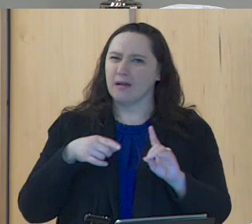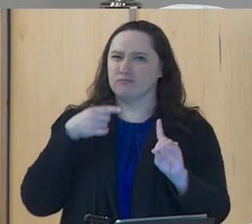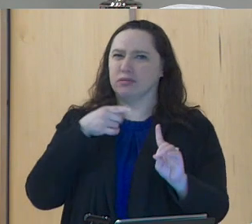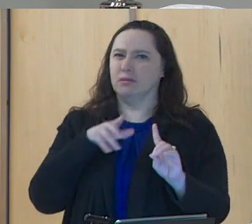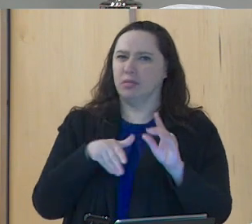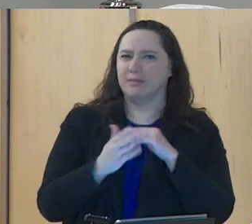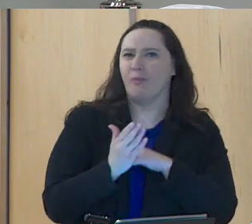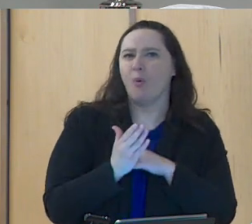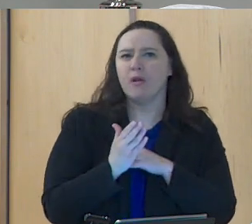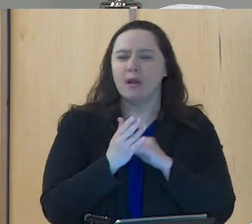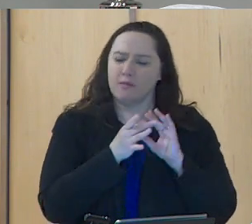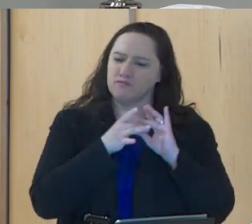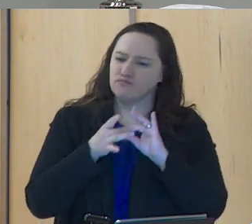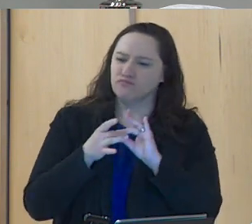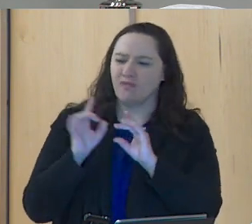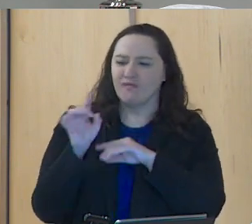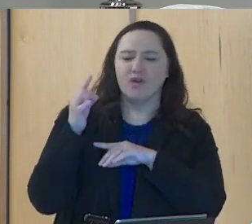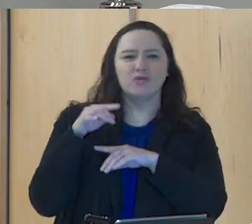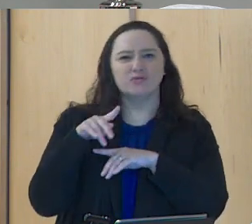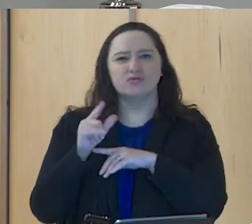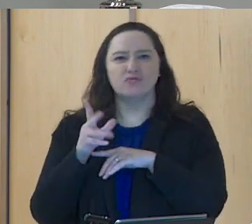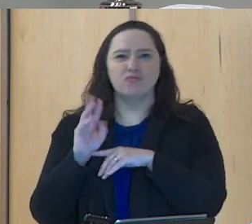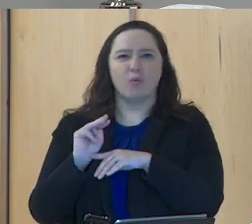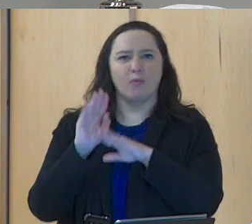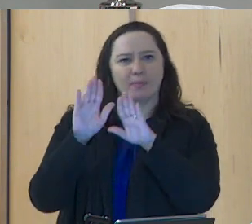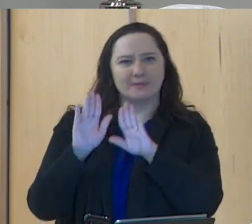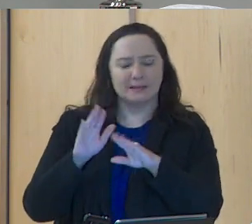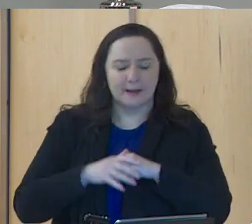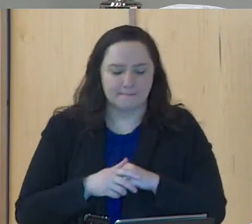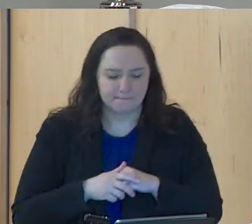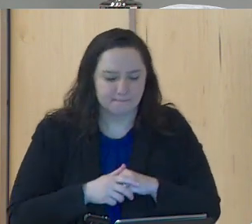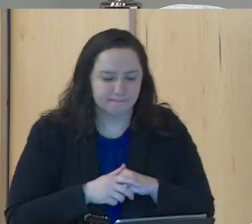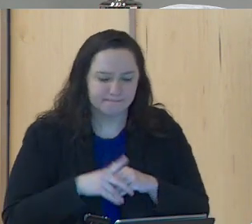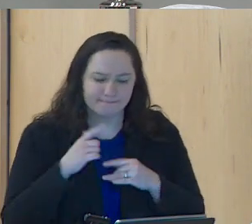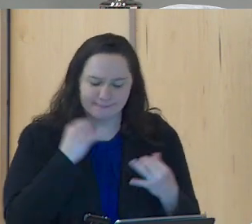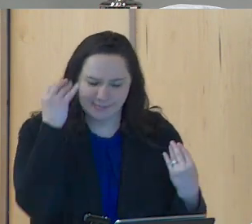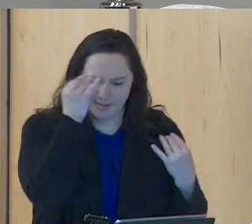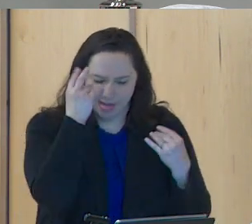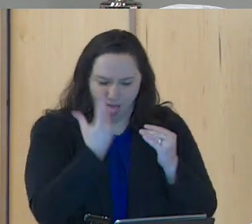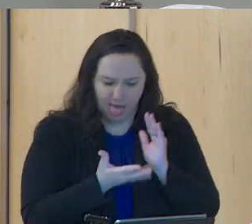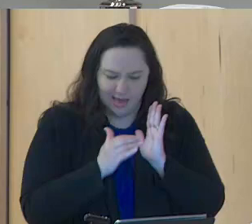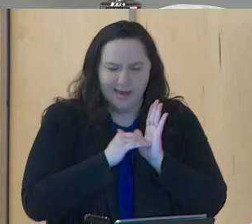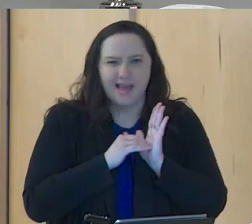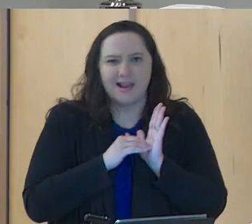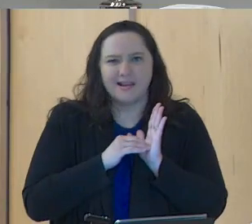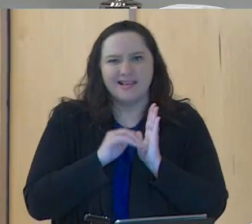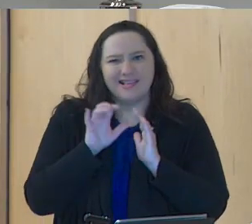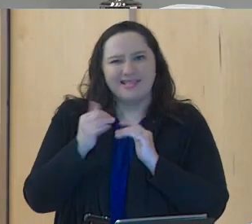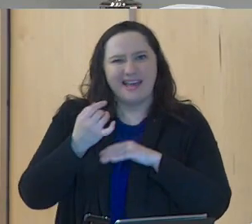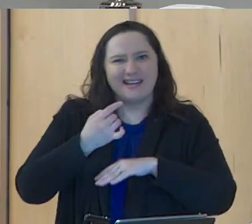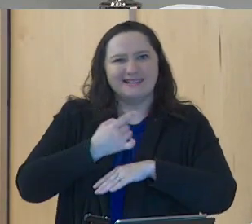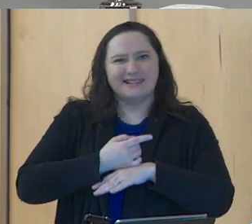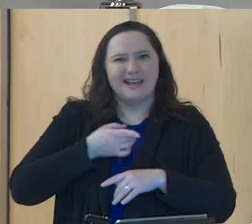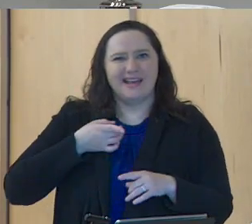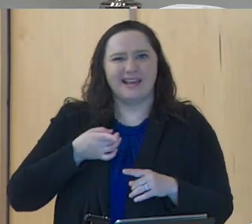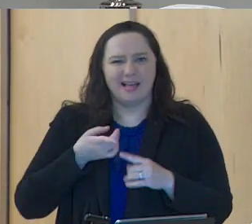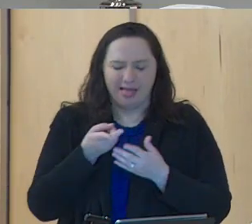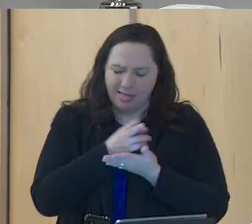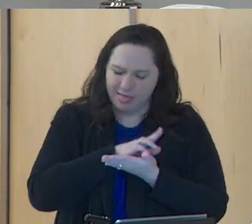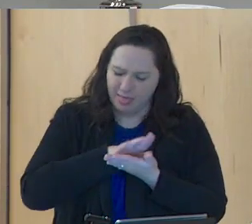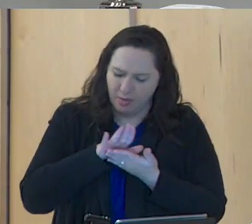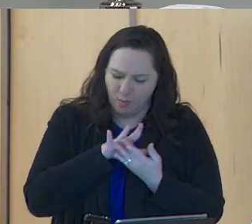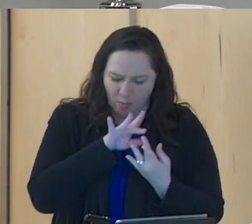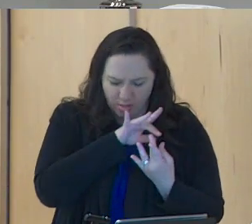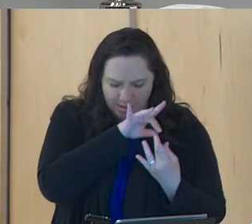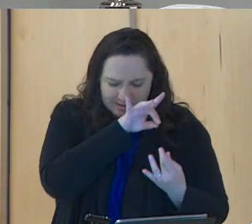events of that first Palm Sunday. As we look again at what happened on that day, may the Holy Spirit